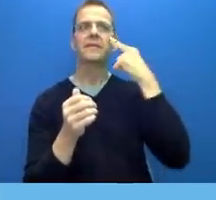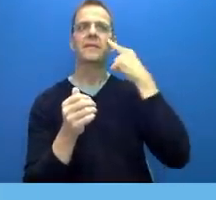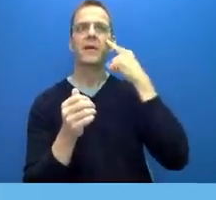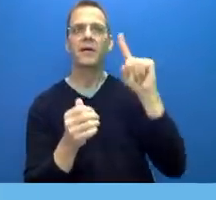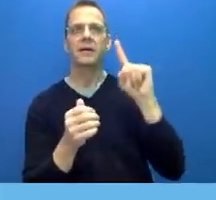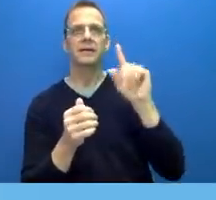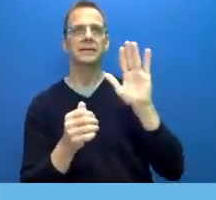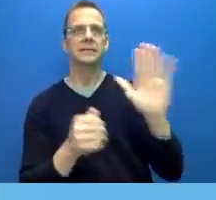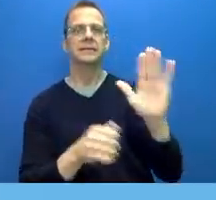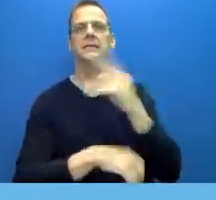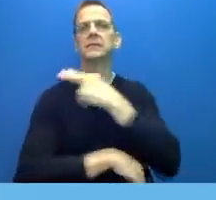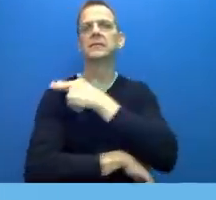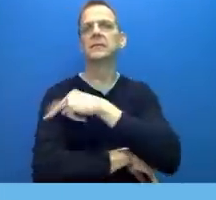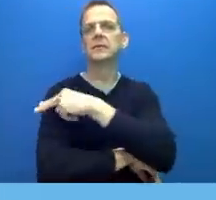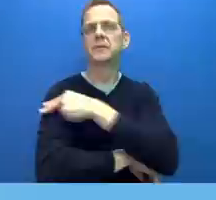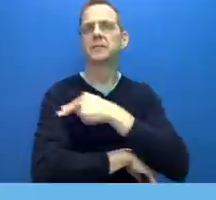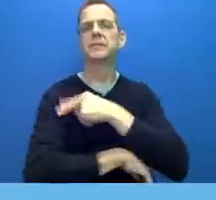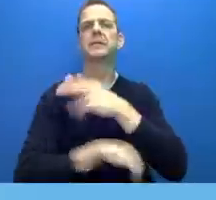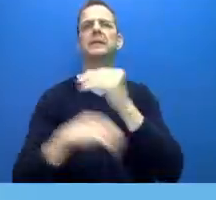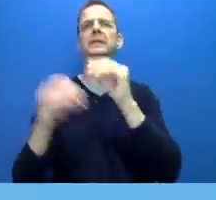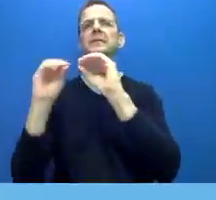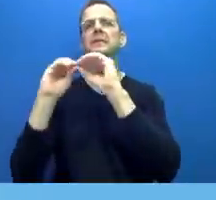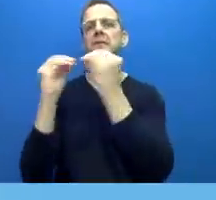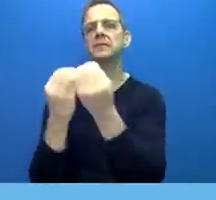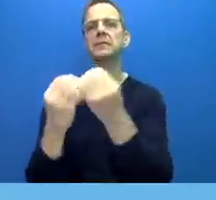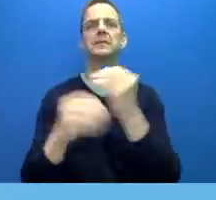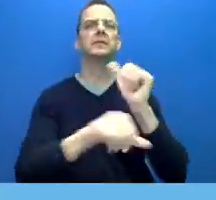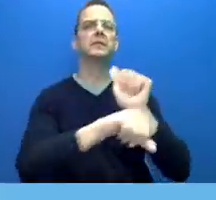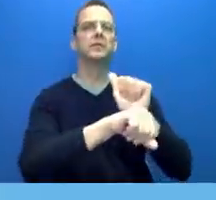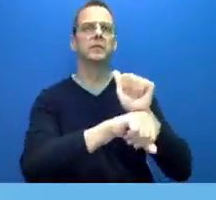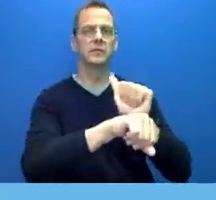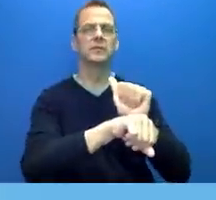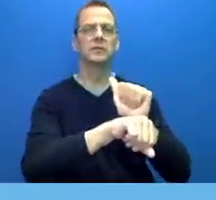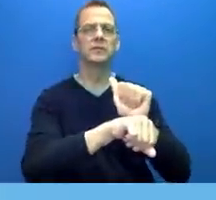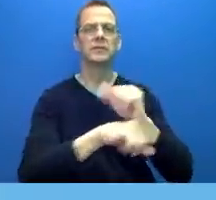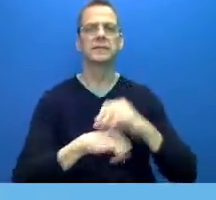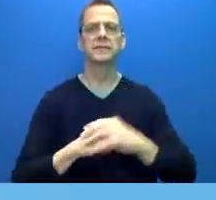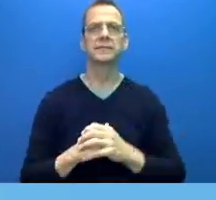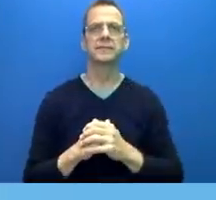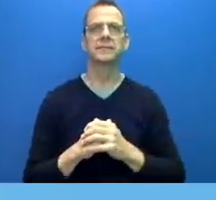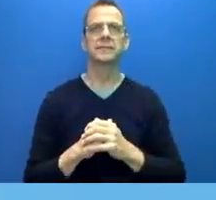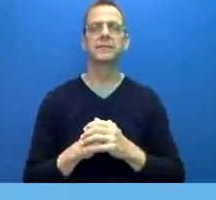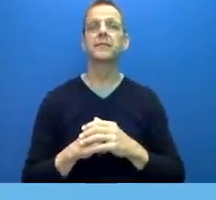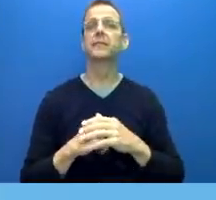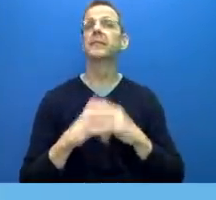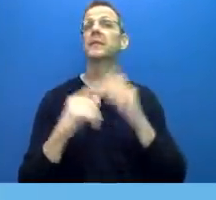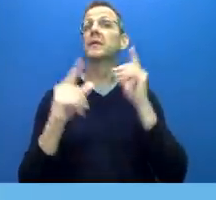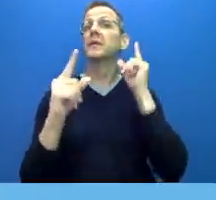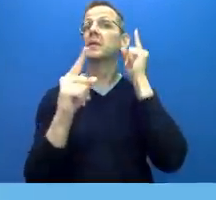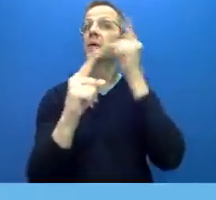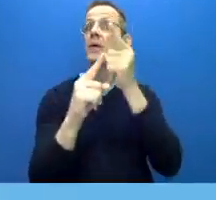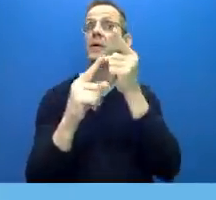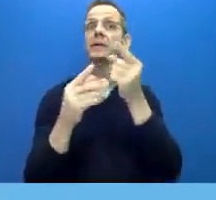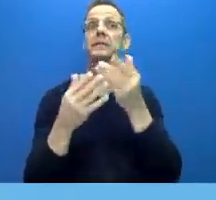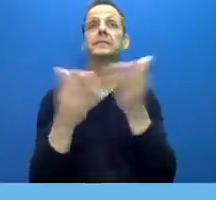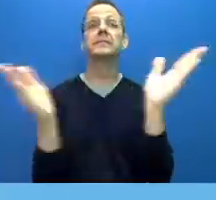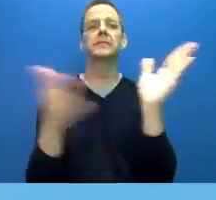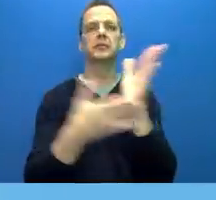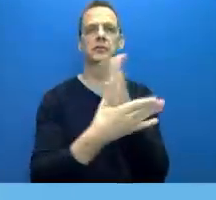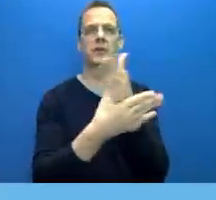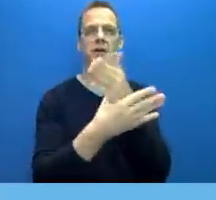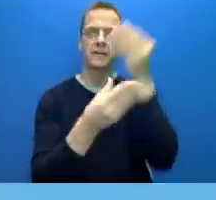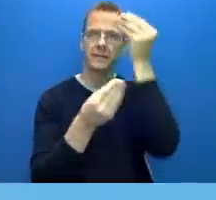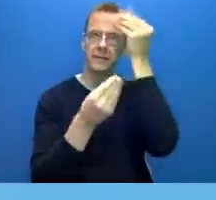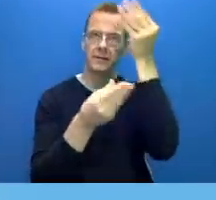have collectively gathered here as concerned Albertans, attempting to ensure that everyone in the province has access to as much information concerning COVID-19